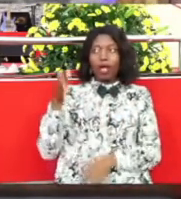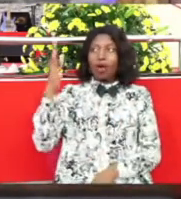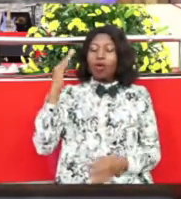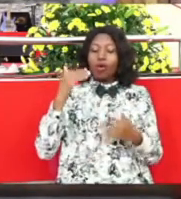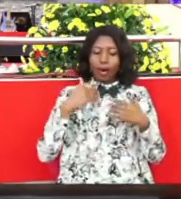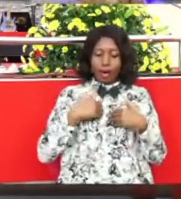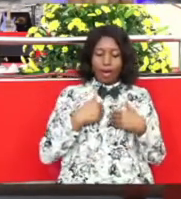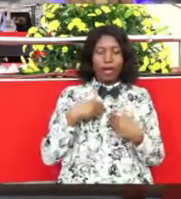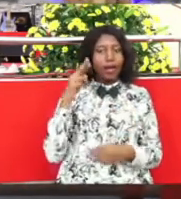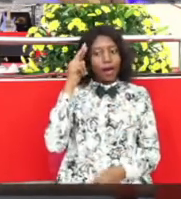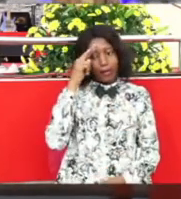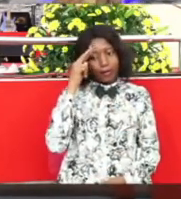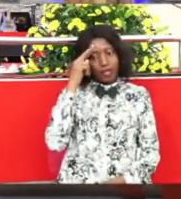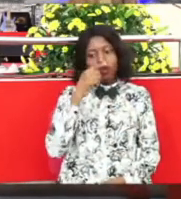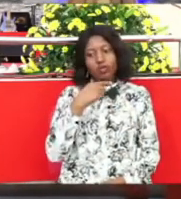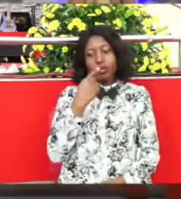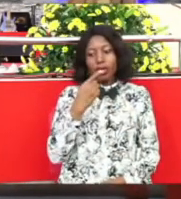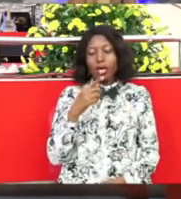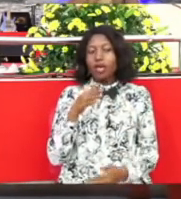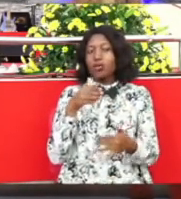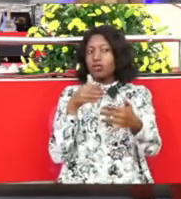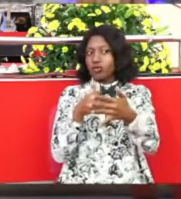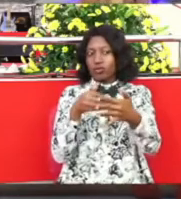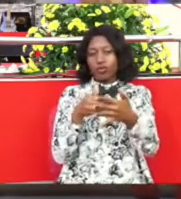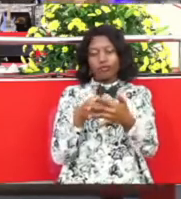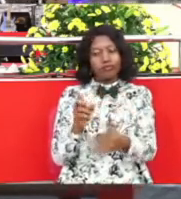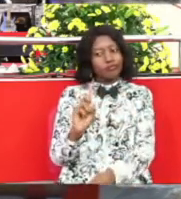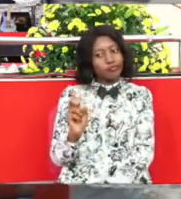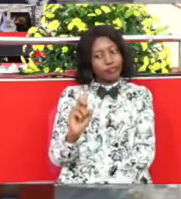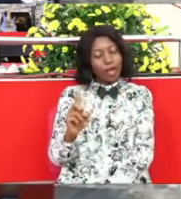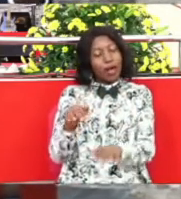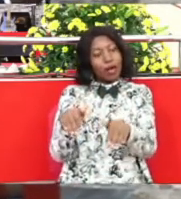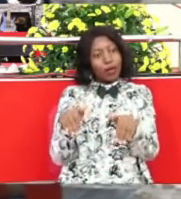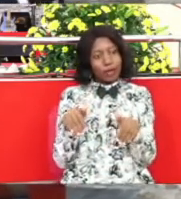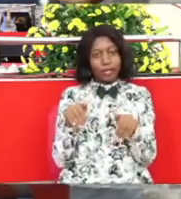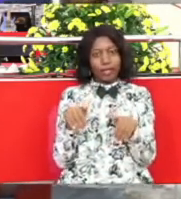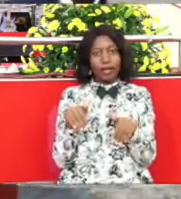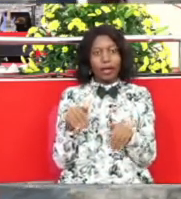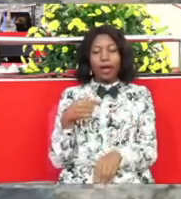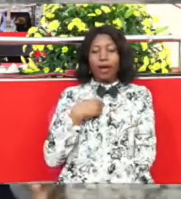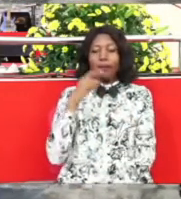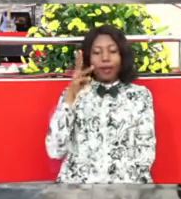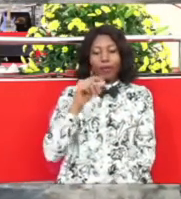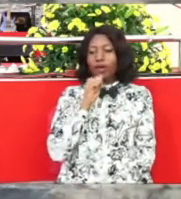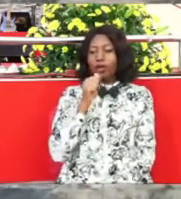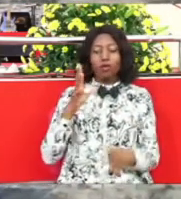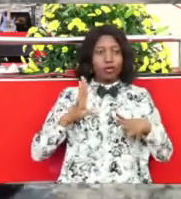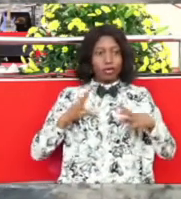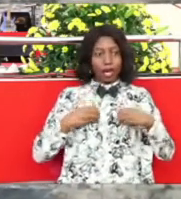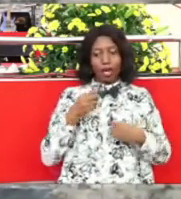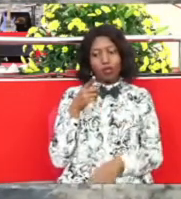say, hold on. Mungu alikuwa na sababu ya kusema, hapana, ngojea. I will not allow you to do it. Sitakubali